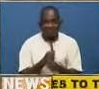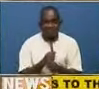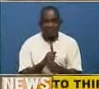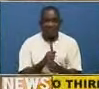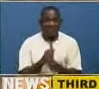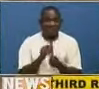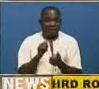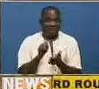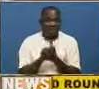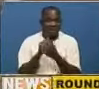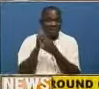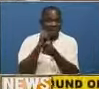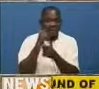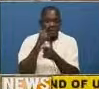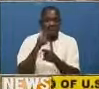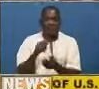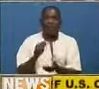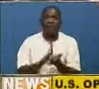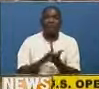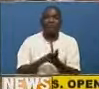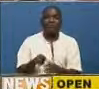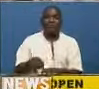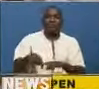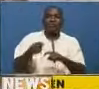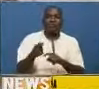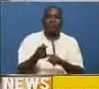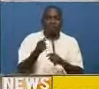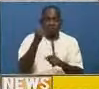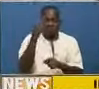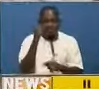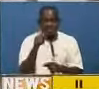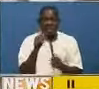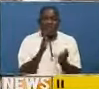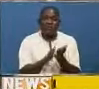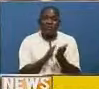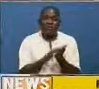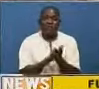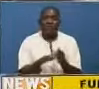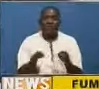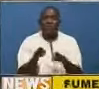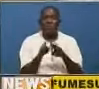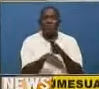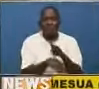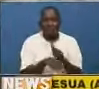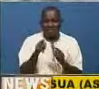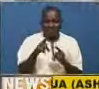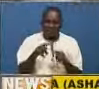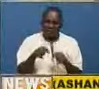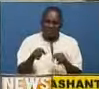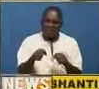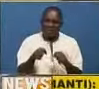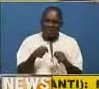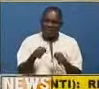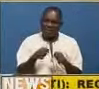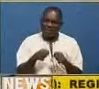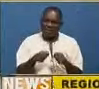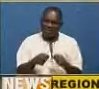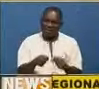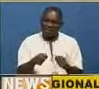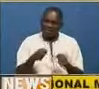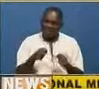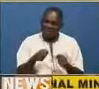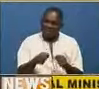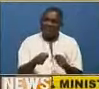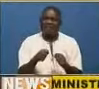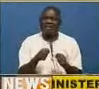and that put a spoke in her wheel because schools were shut. Trying to navigate the uncharted waters